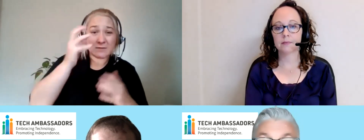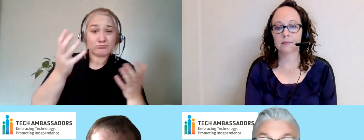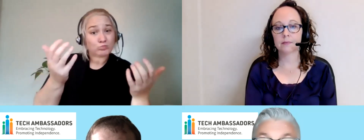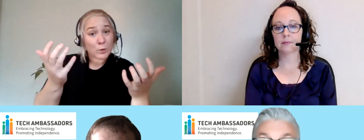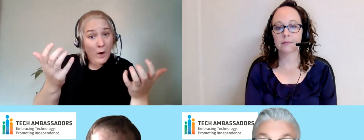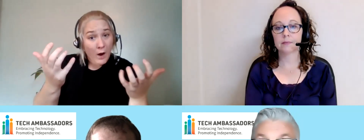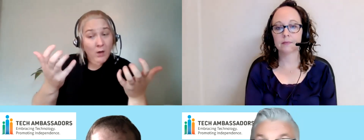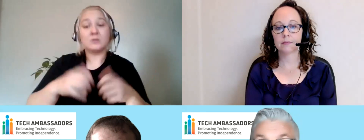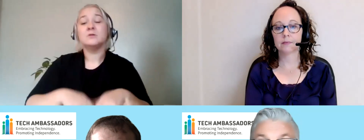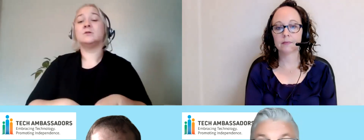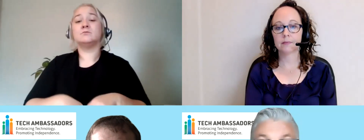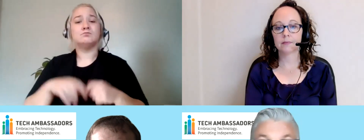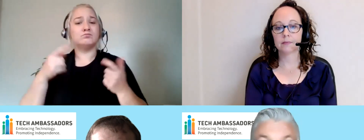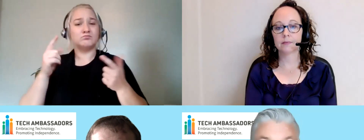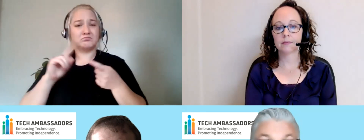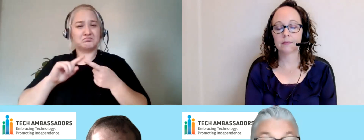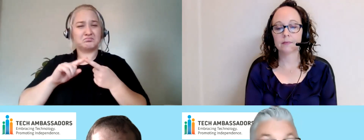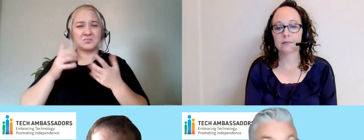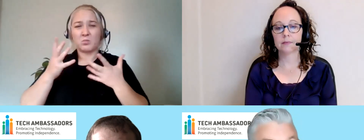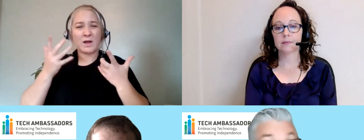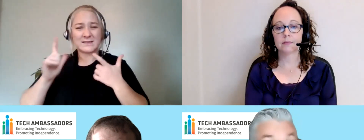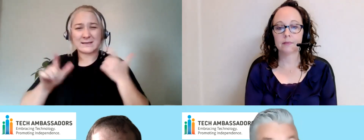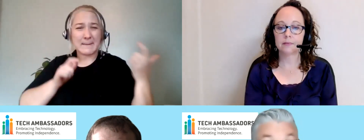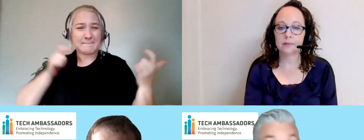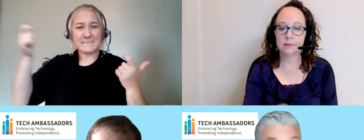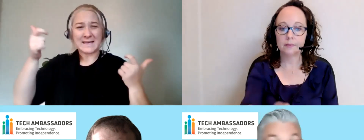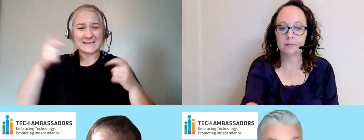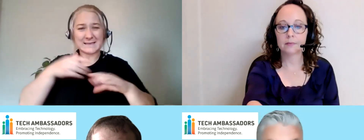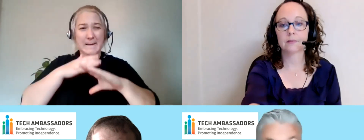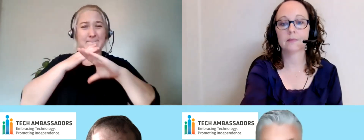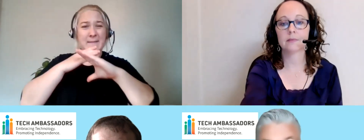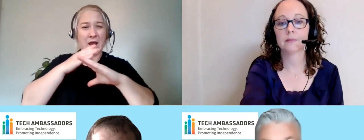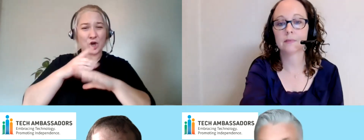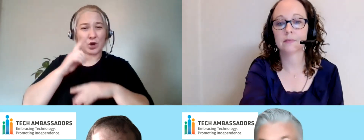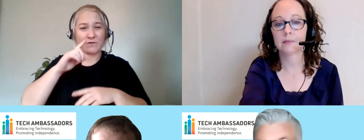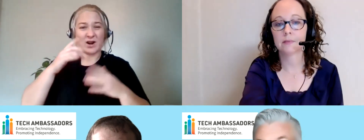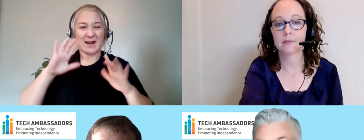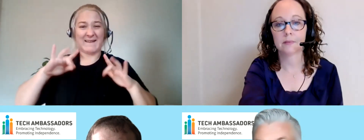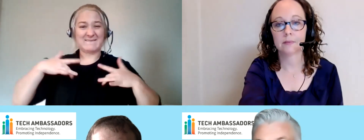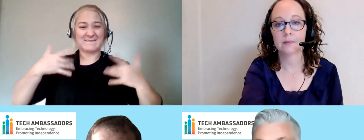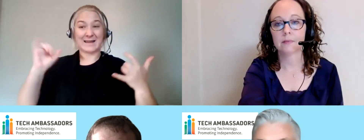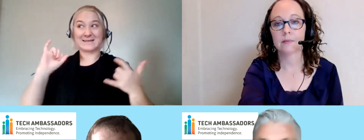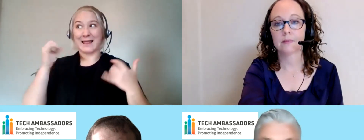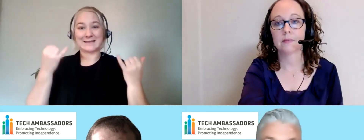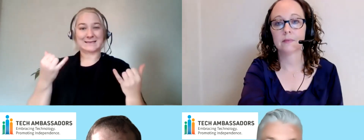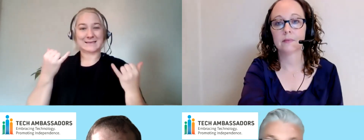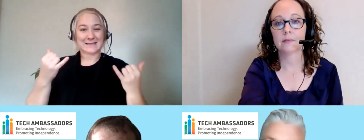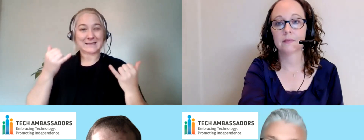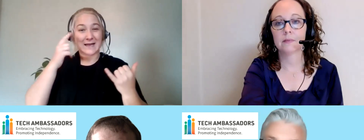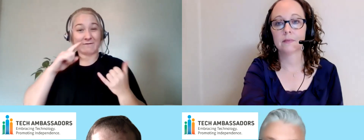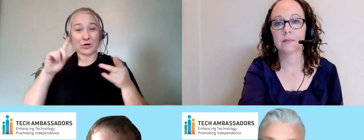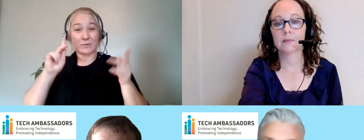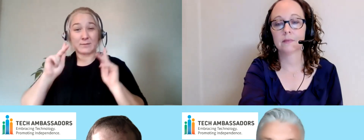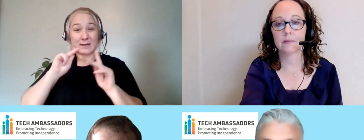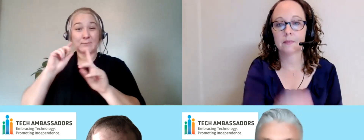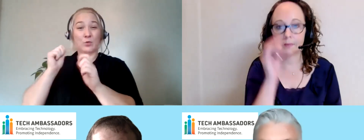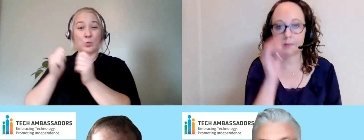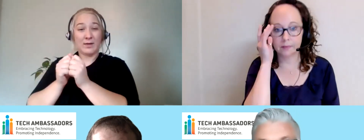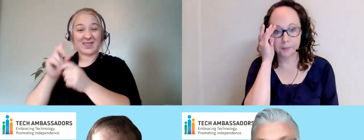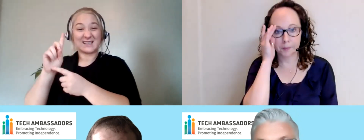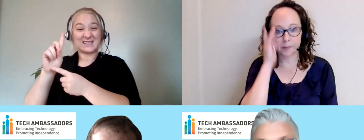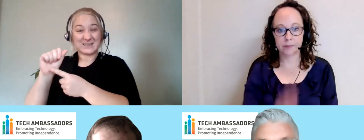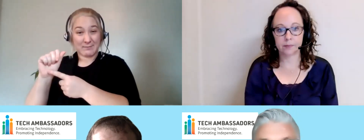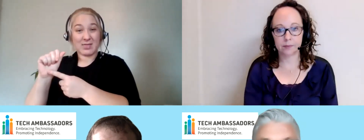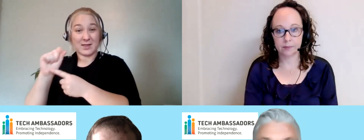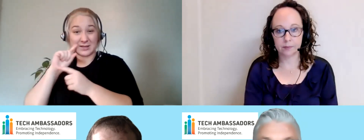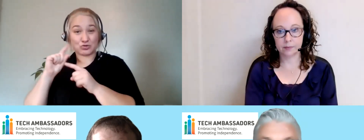to people with developmental disabilities attending events like the one that we're having here this morning? You know, this event really is for those